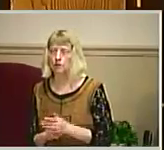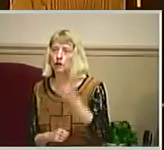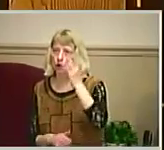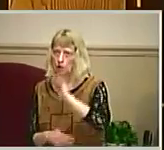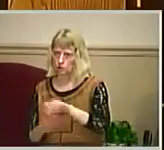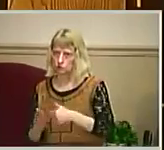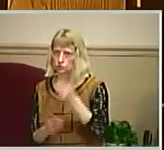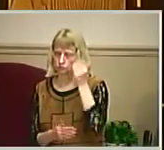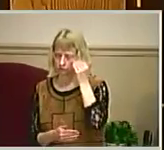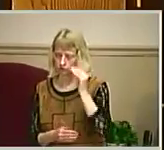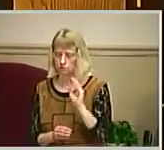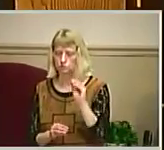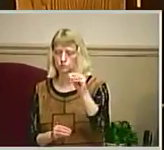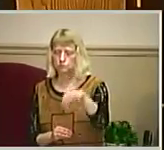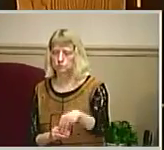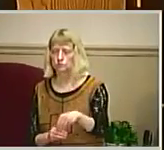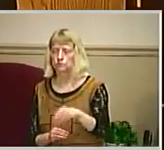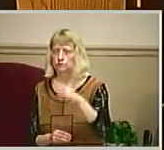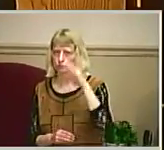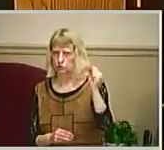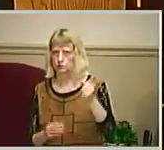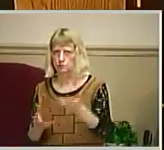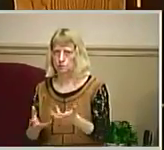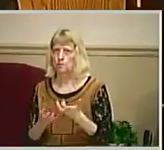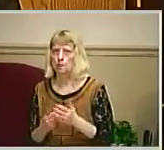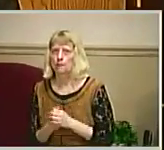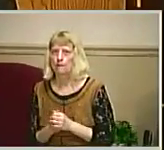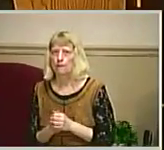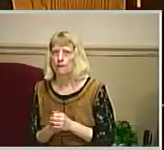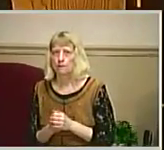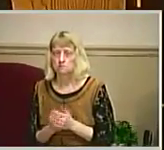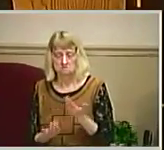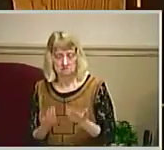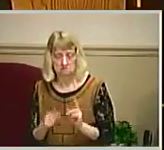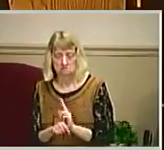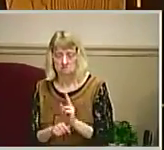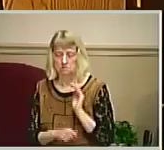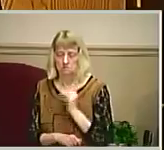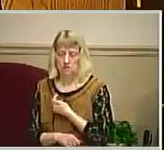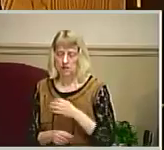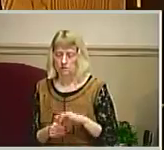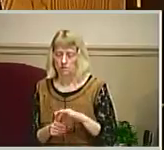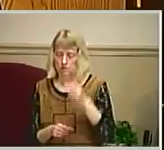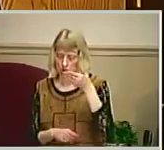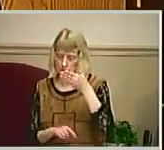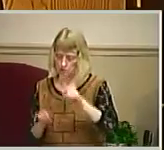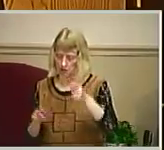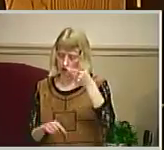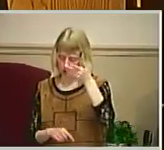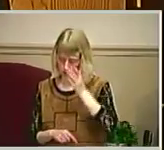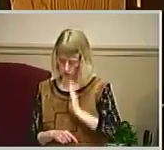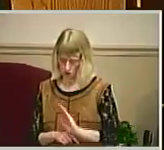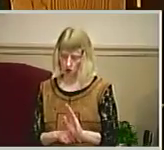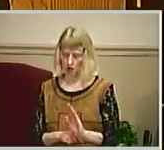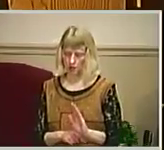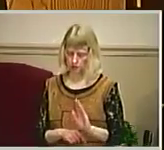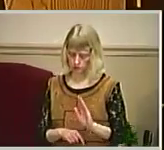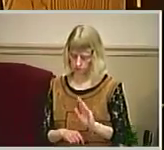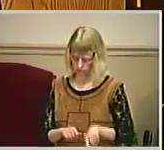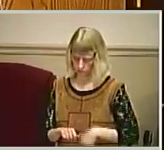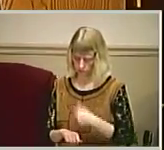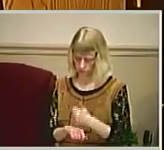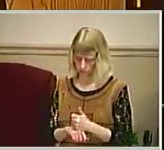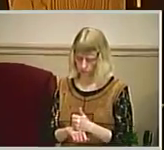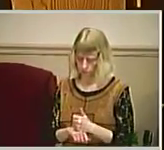sovereignty, He put in the current administration. He might have used our vote, but God did it. God